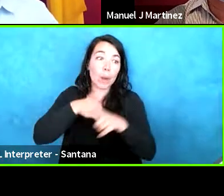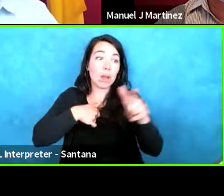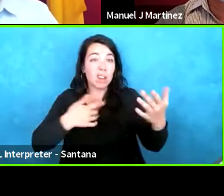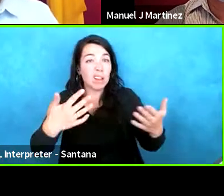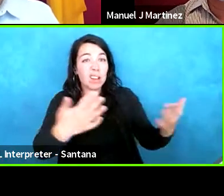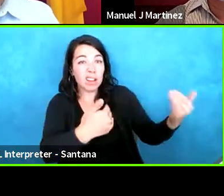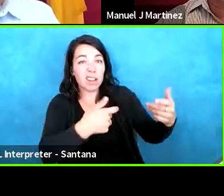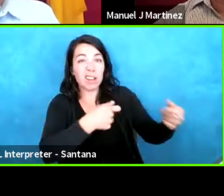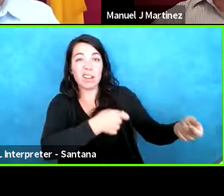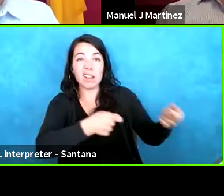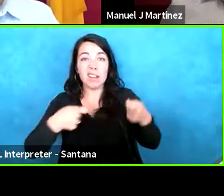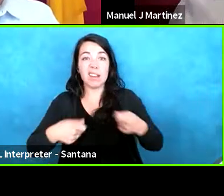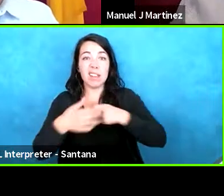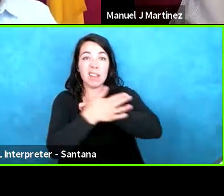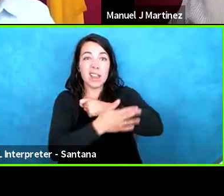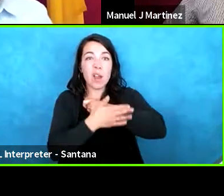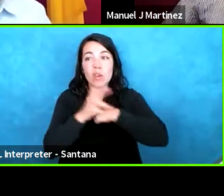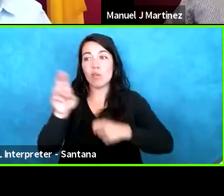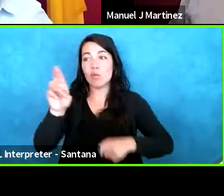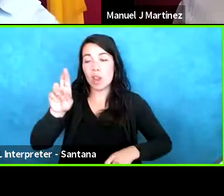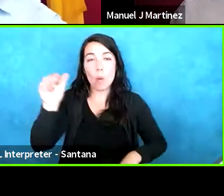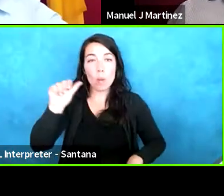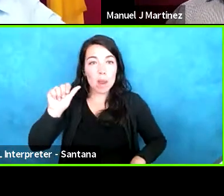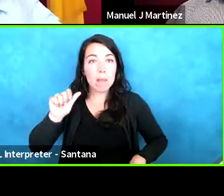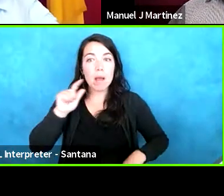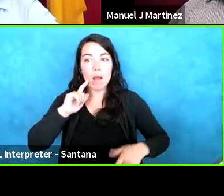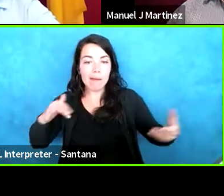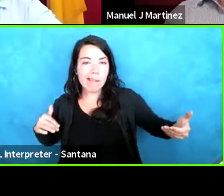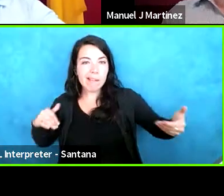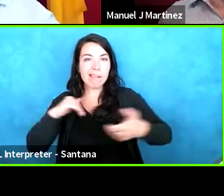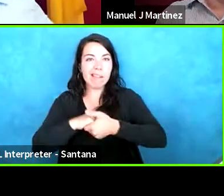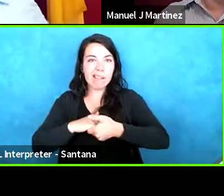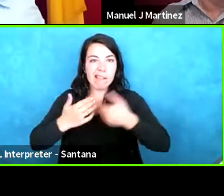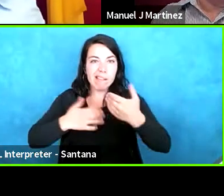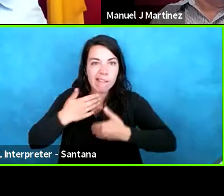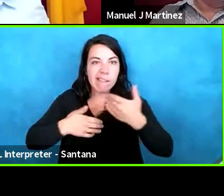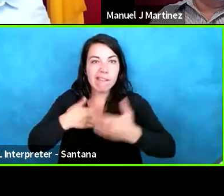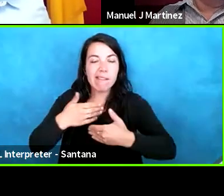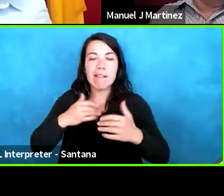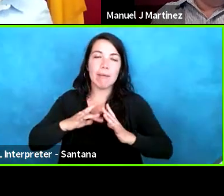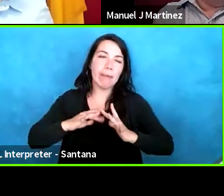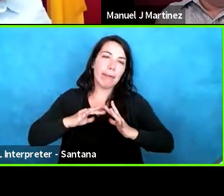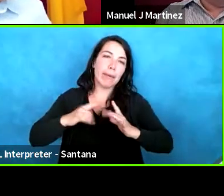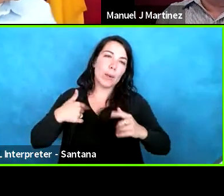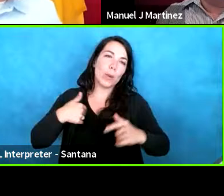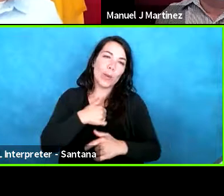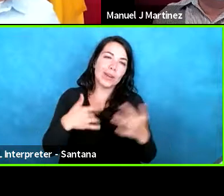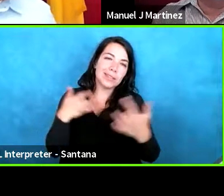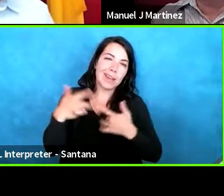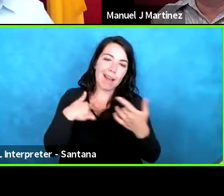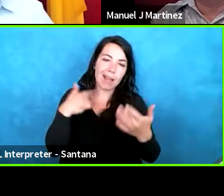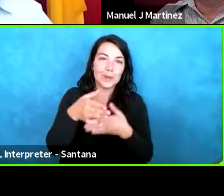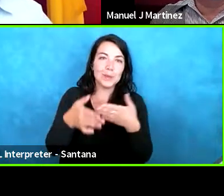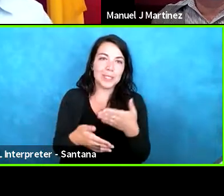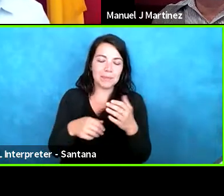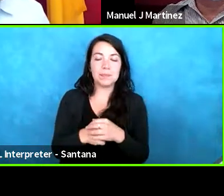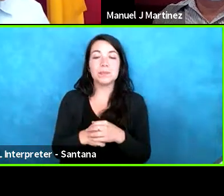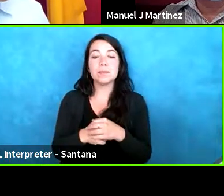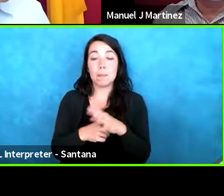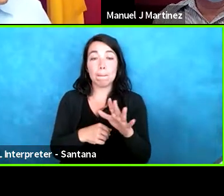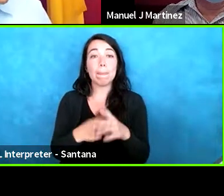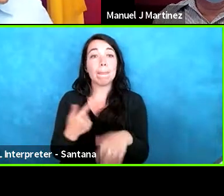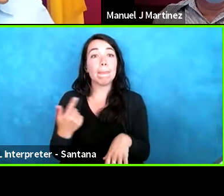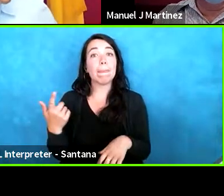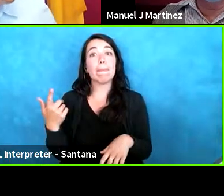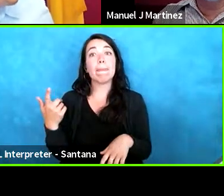in with this great event that's going to happen this weekend. The fireworks will be commencing at 9:15